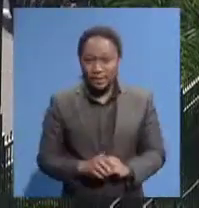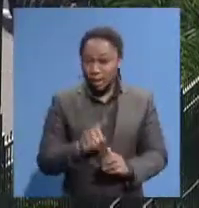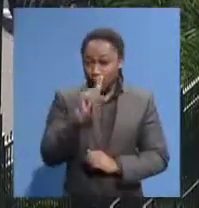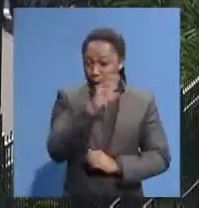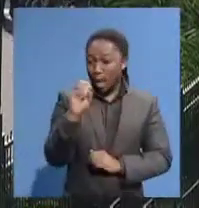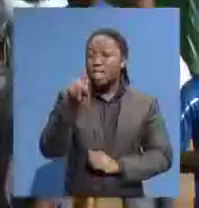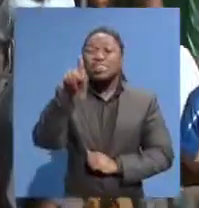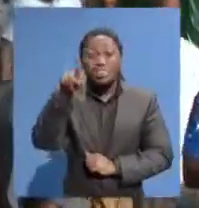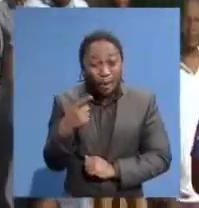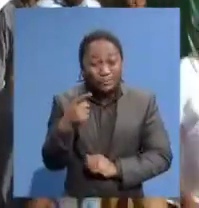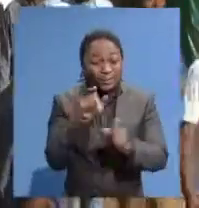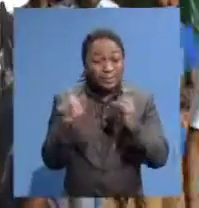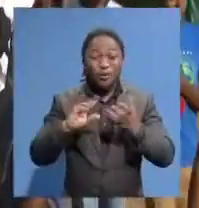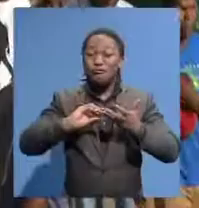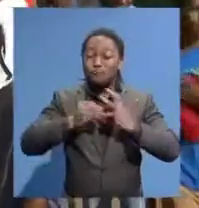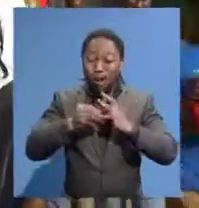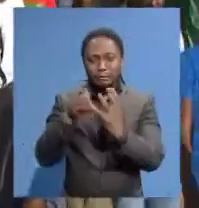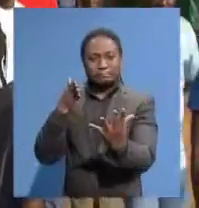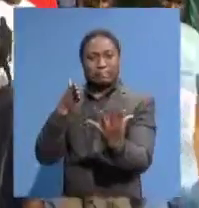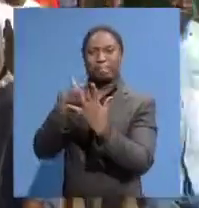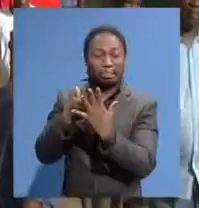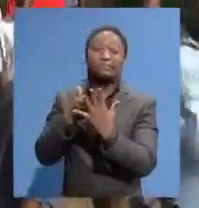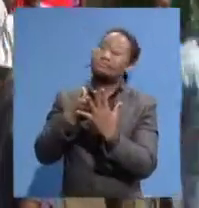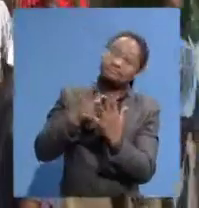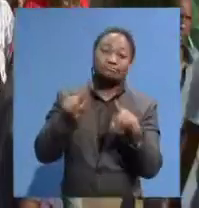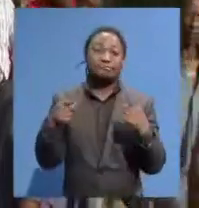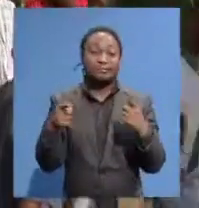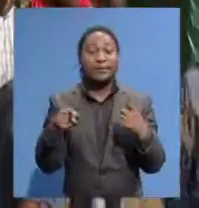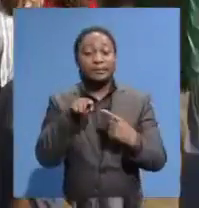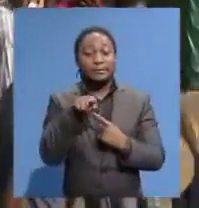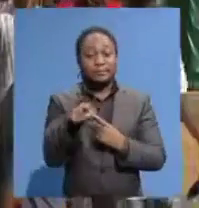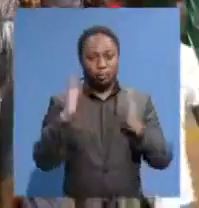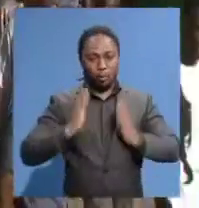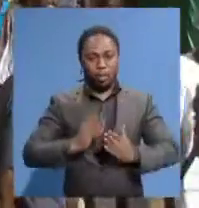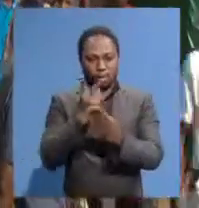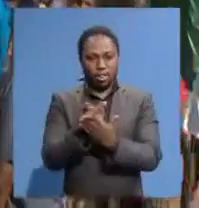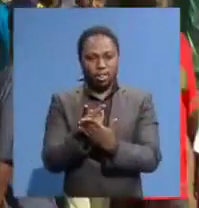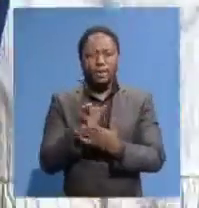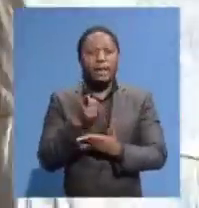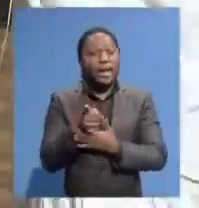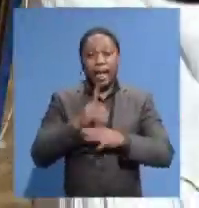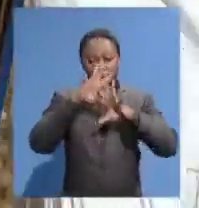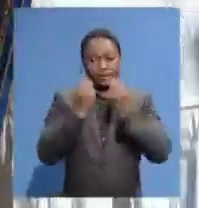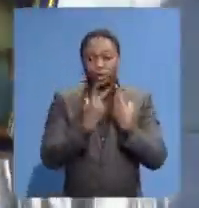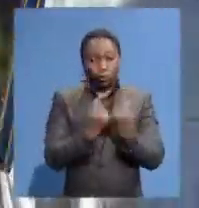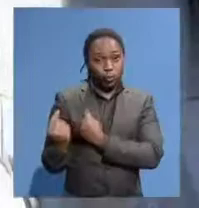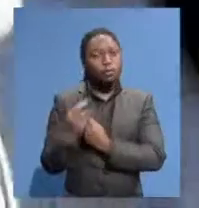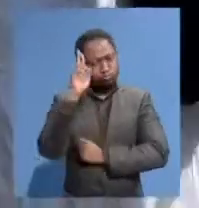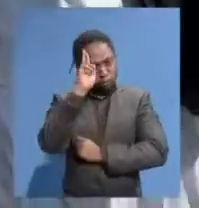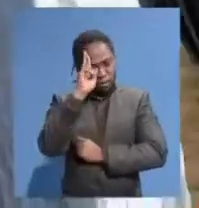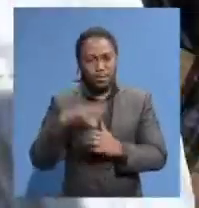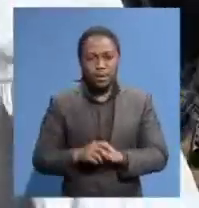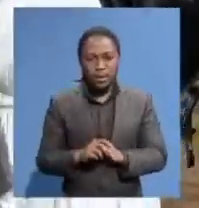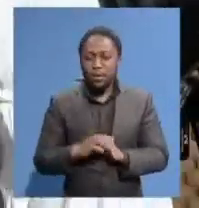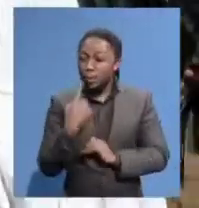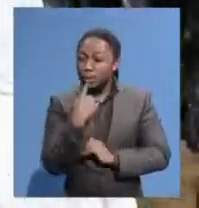100,000 people today tried to get in and see Utata resting. Tata's legacy lives with us. We advise that you